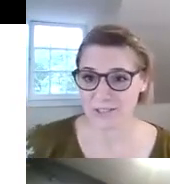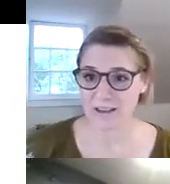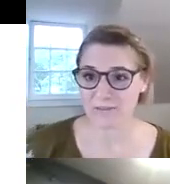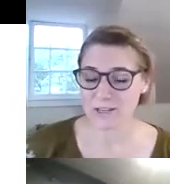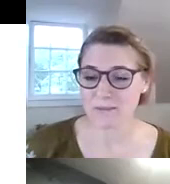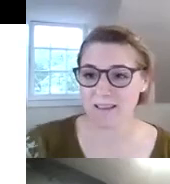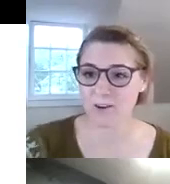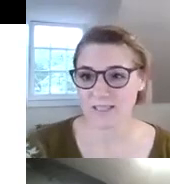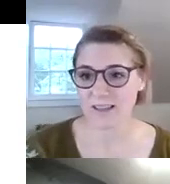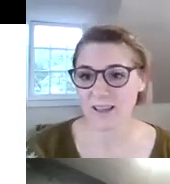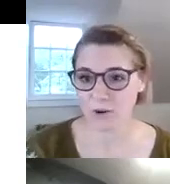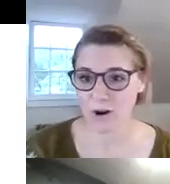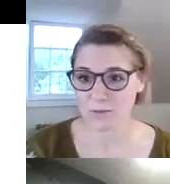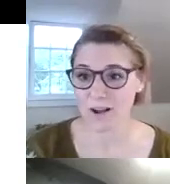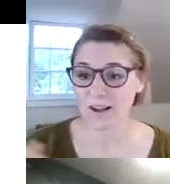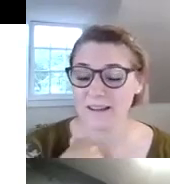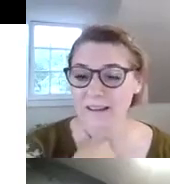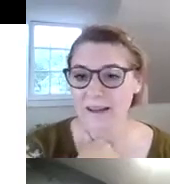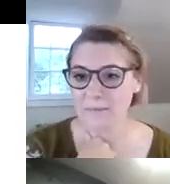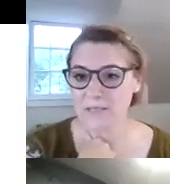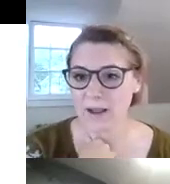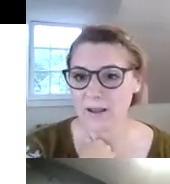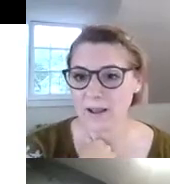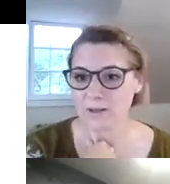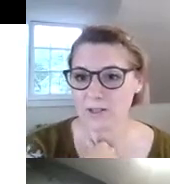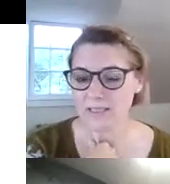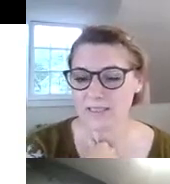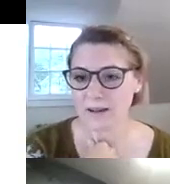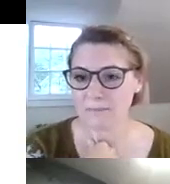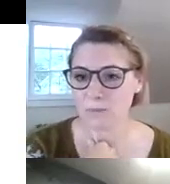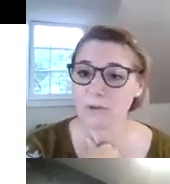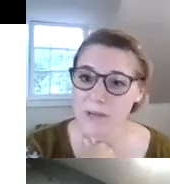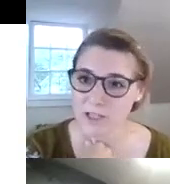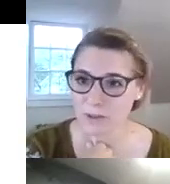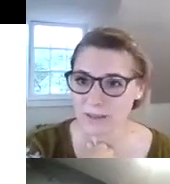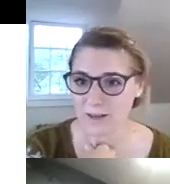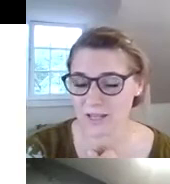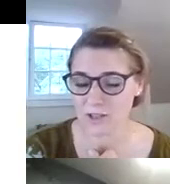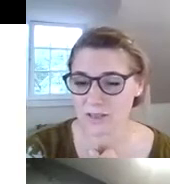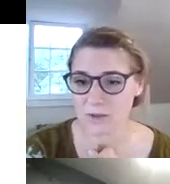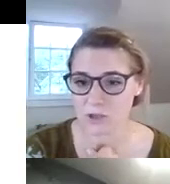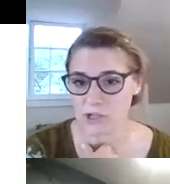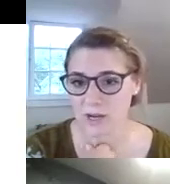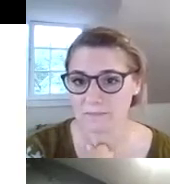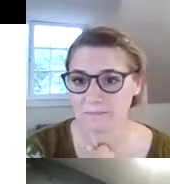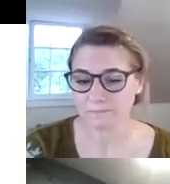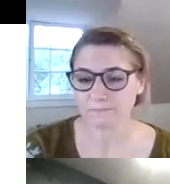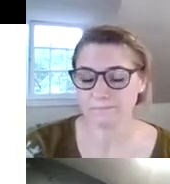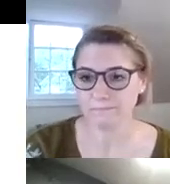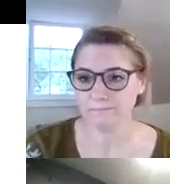that feels safer to me than crossing at the crosswalk. So I would just, whatever we can do at that intersection is much